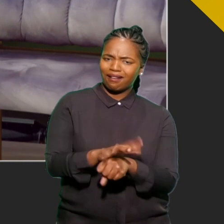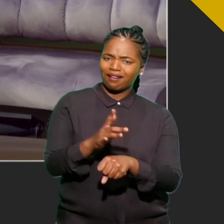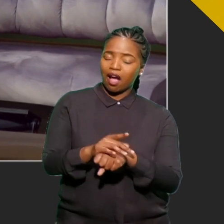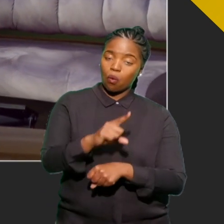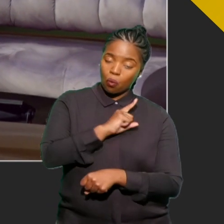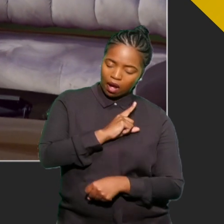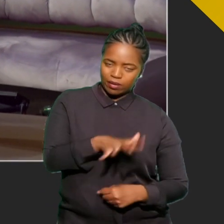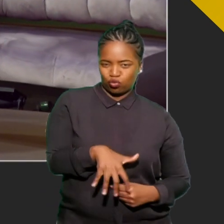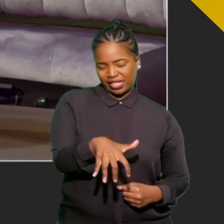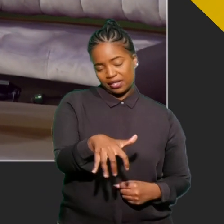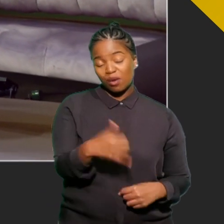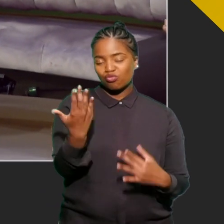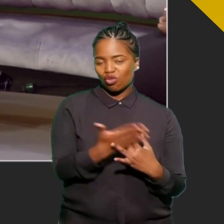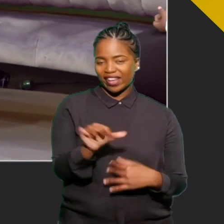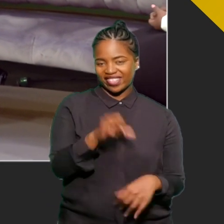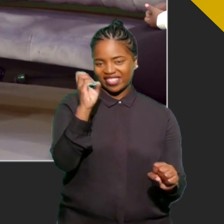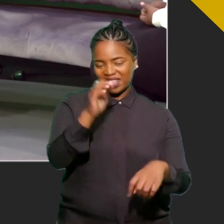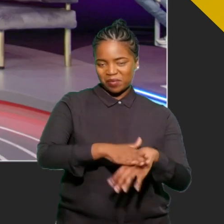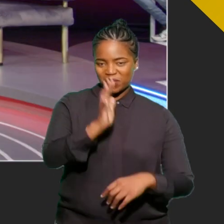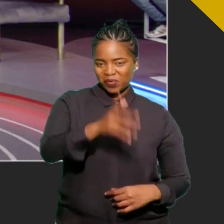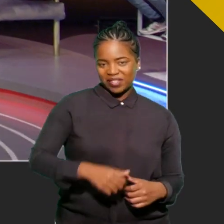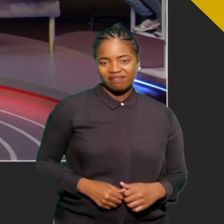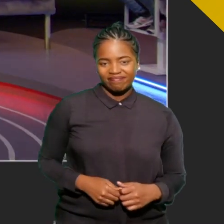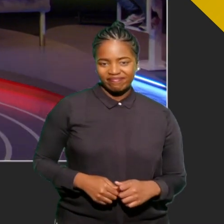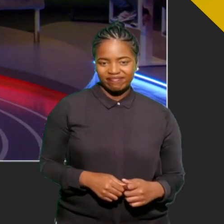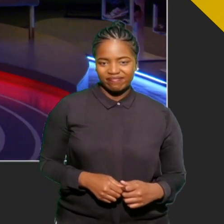Because of your pregnancy. Please do stay with us.